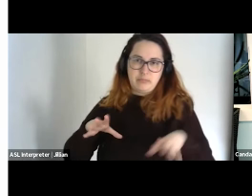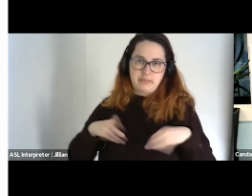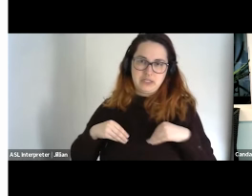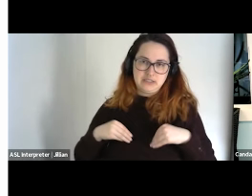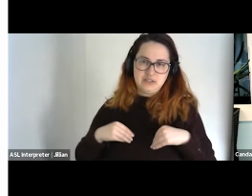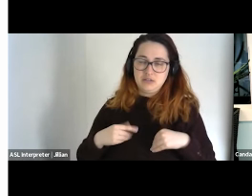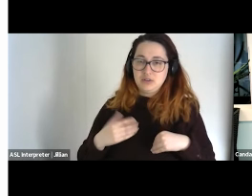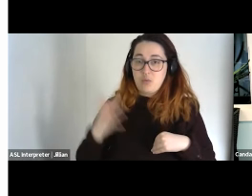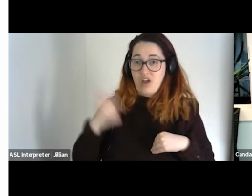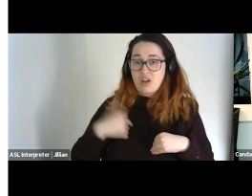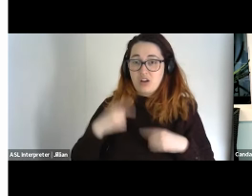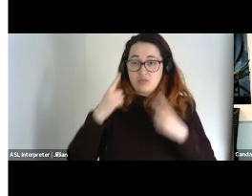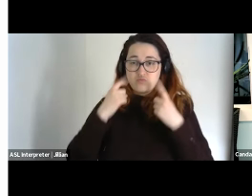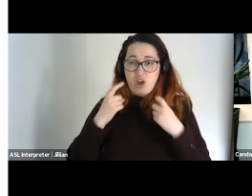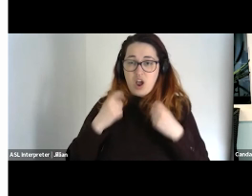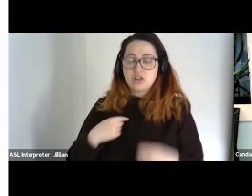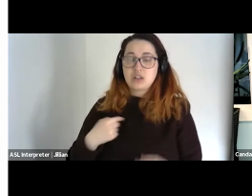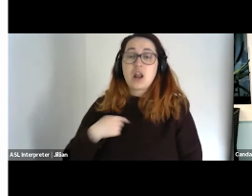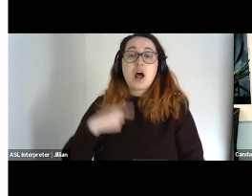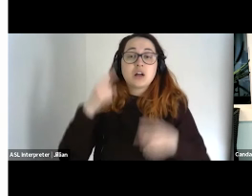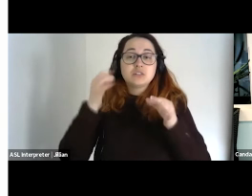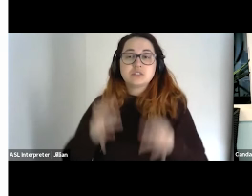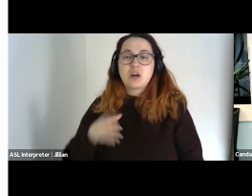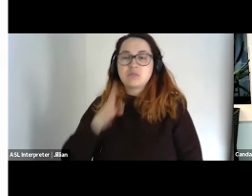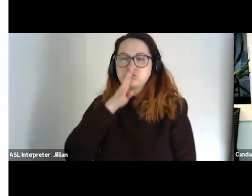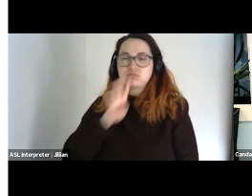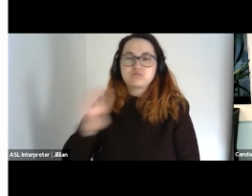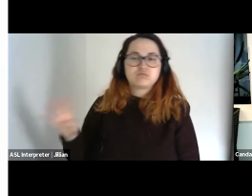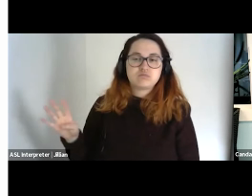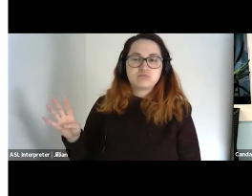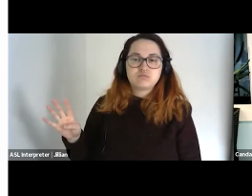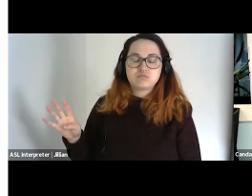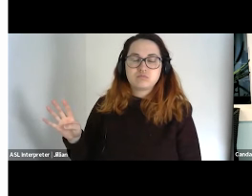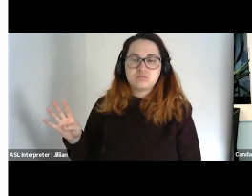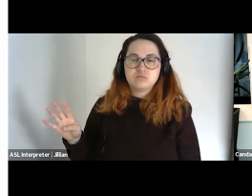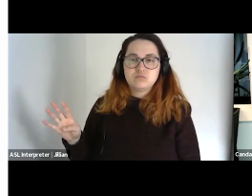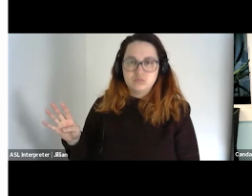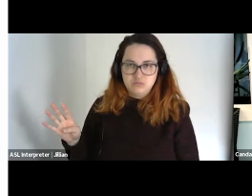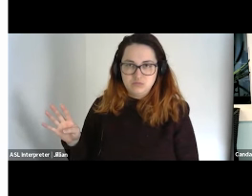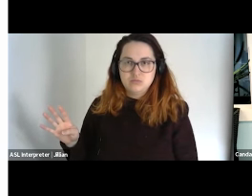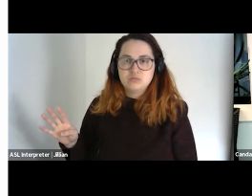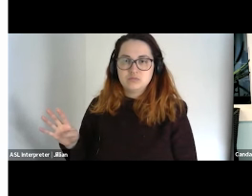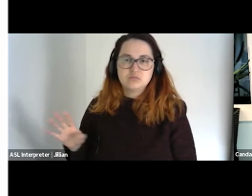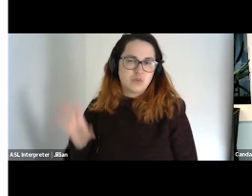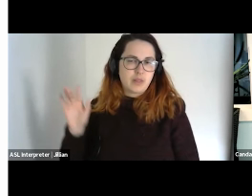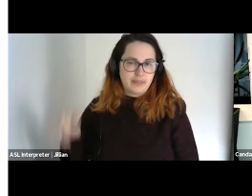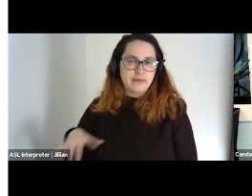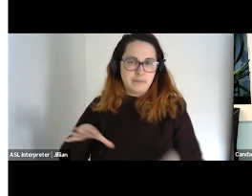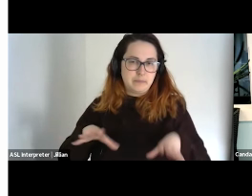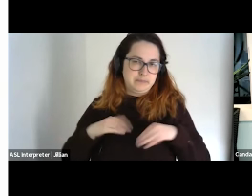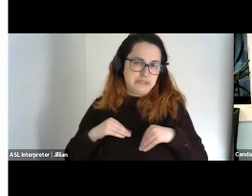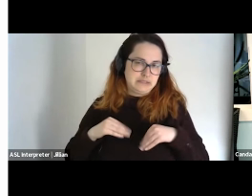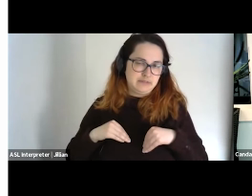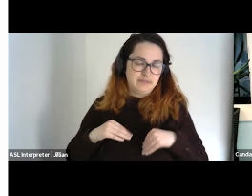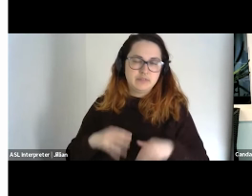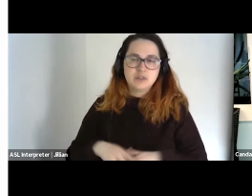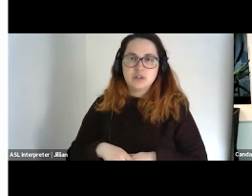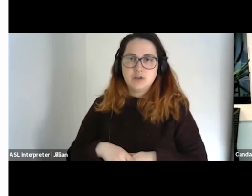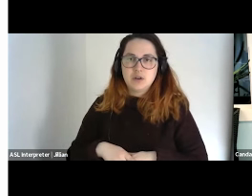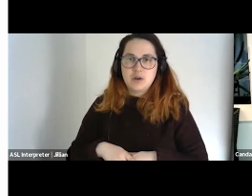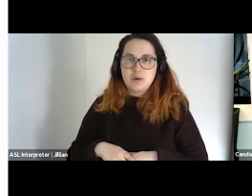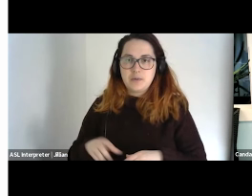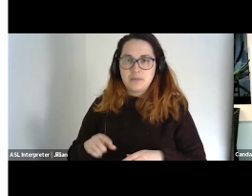I cried and then I decided to ignore the next phone call I had from her. So we're seeing a very passive response and a very aggressive